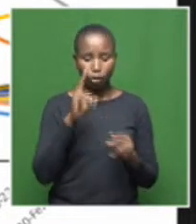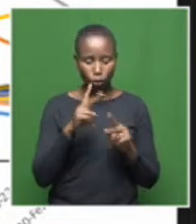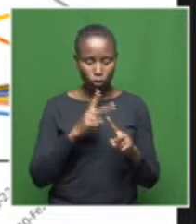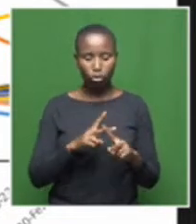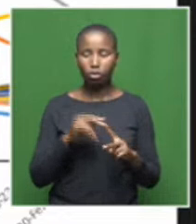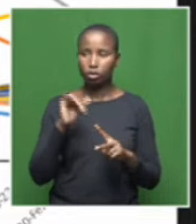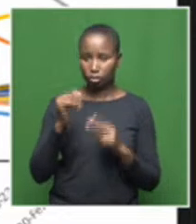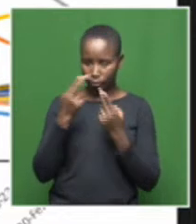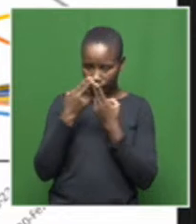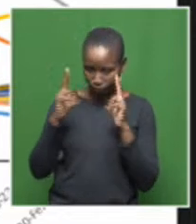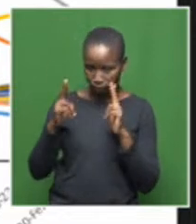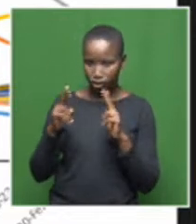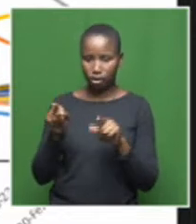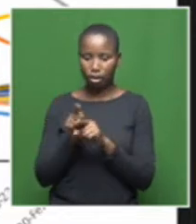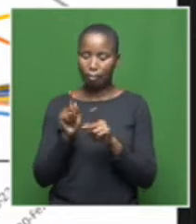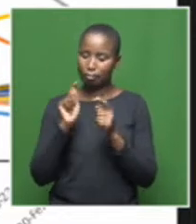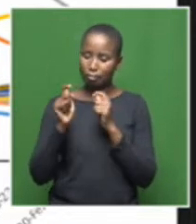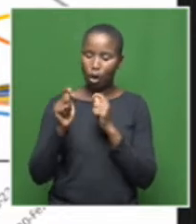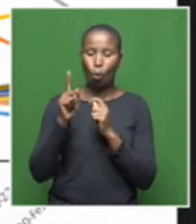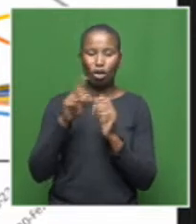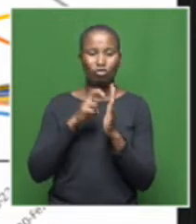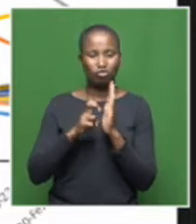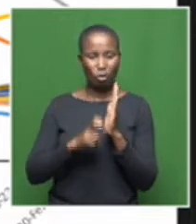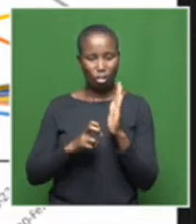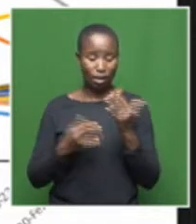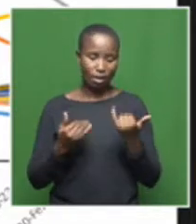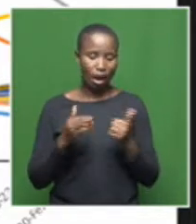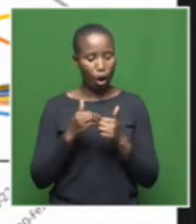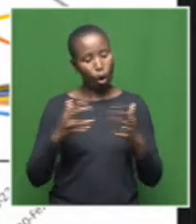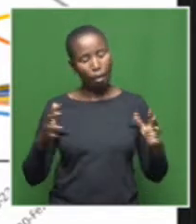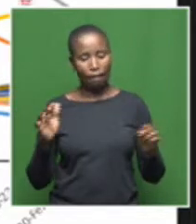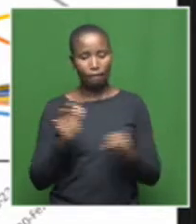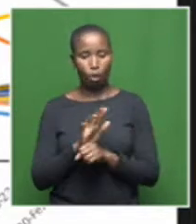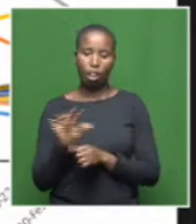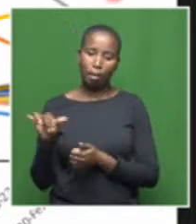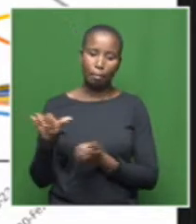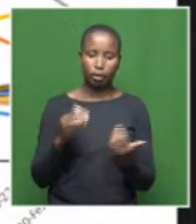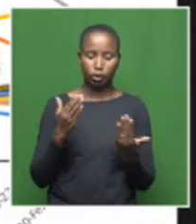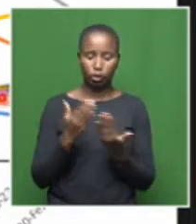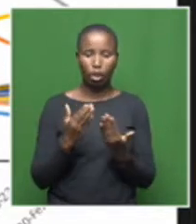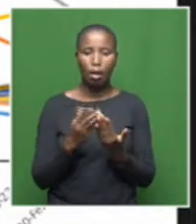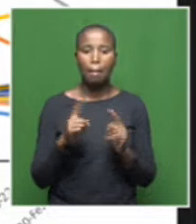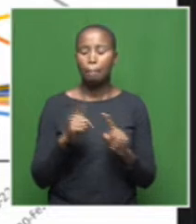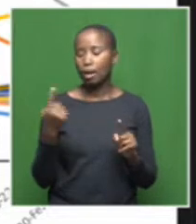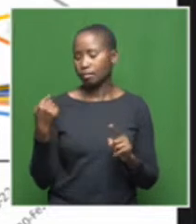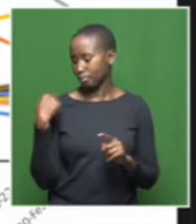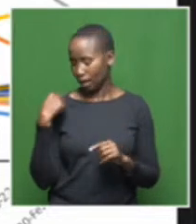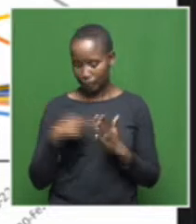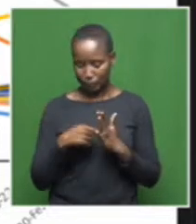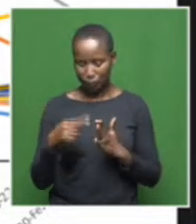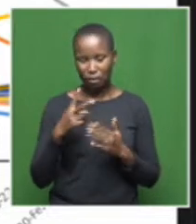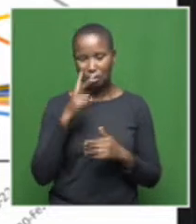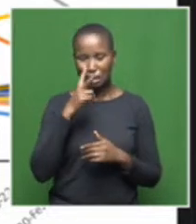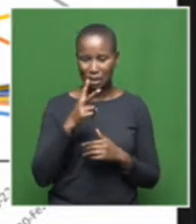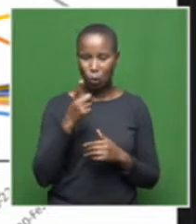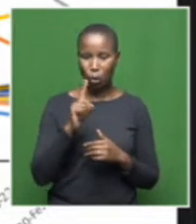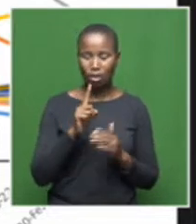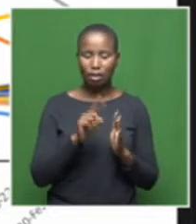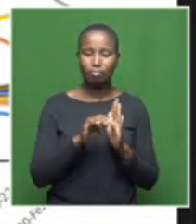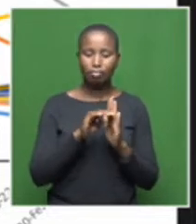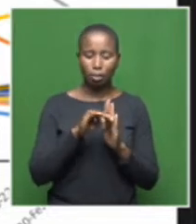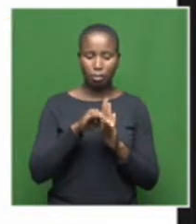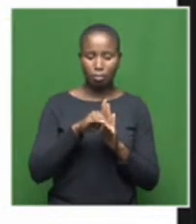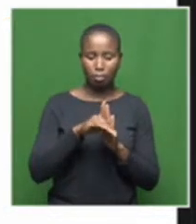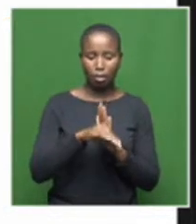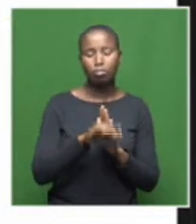also changes in the regulations at schools, opening up of all the schools. But in the past week, we are seeing decreases in all of these age